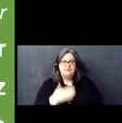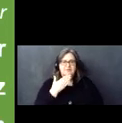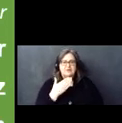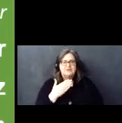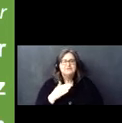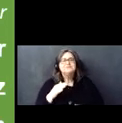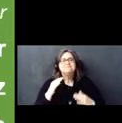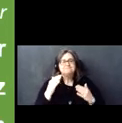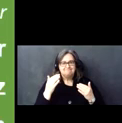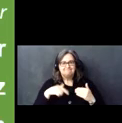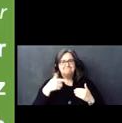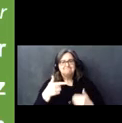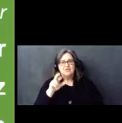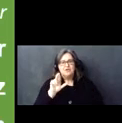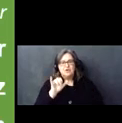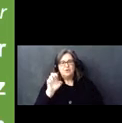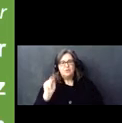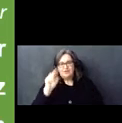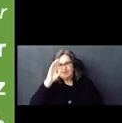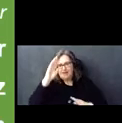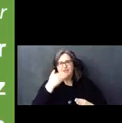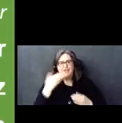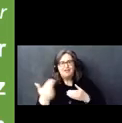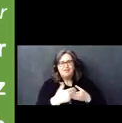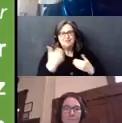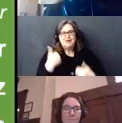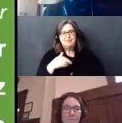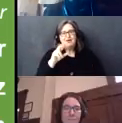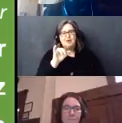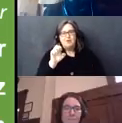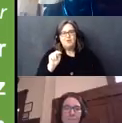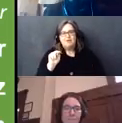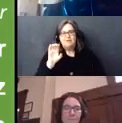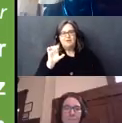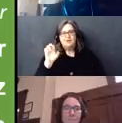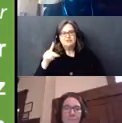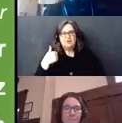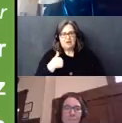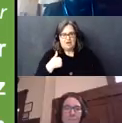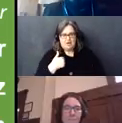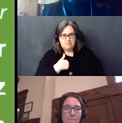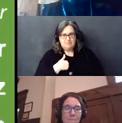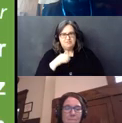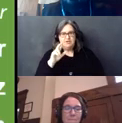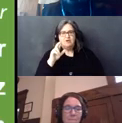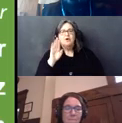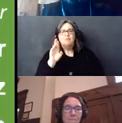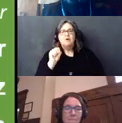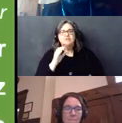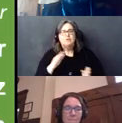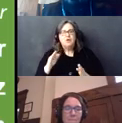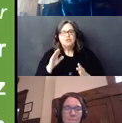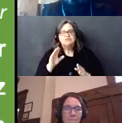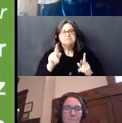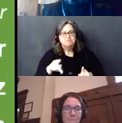Yes, hello everyone. Thank you for joining us. My name is Rylen Clark, and I am a bus organizing fellow for Active Transportation Alliance and have been